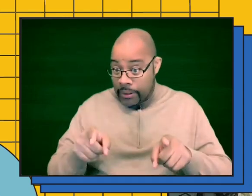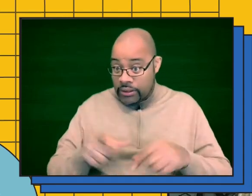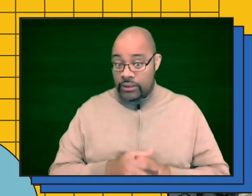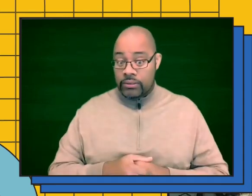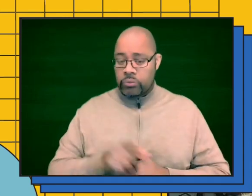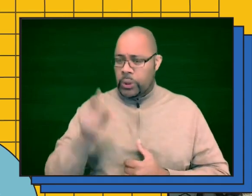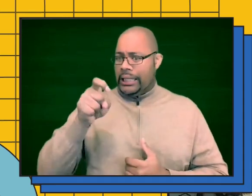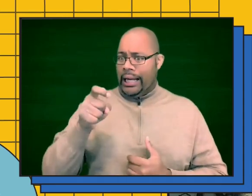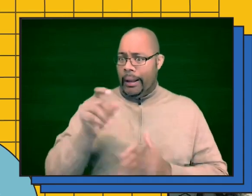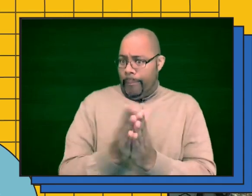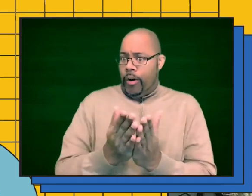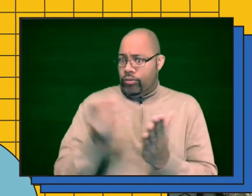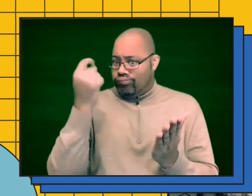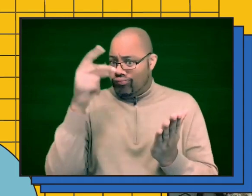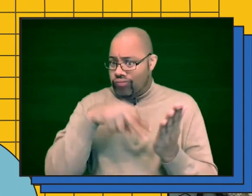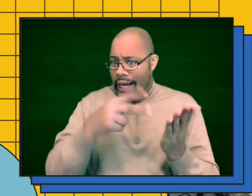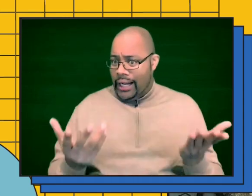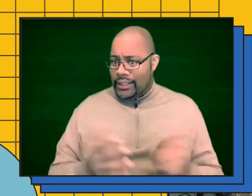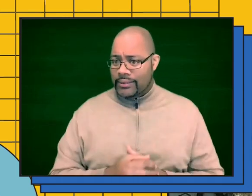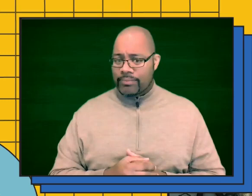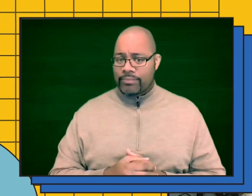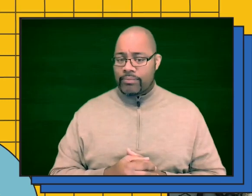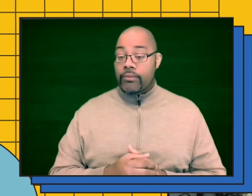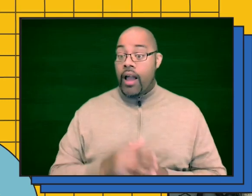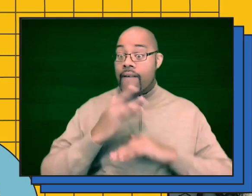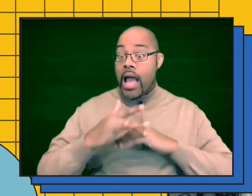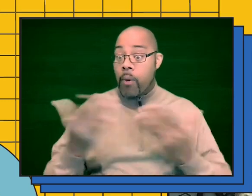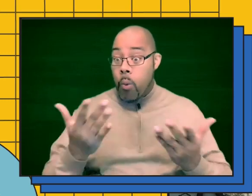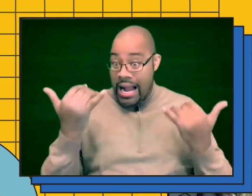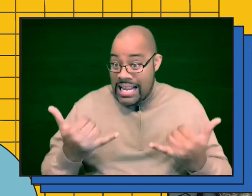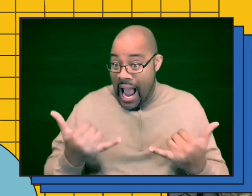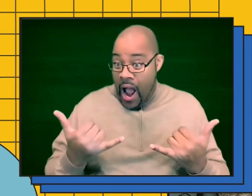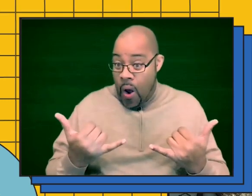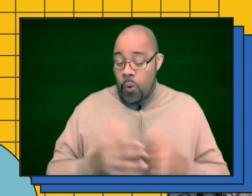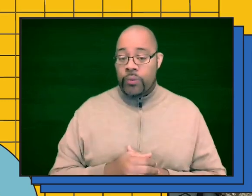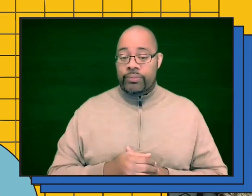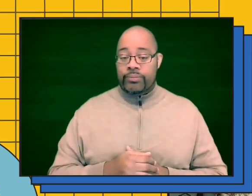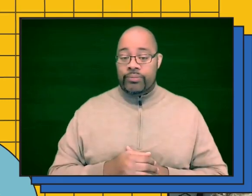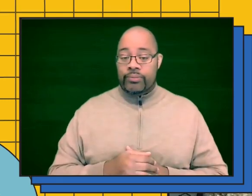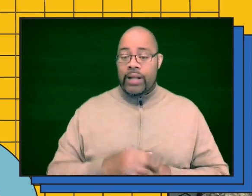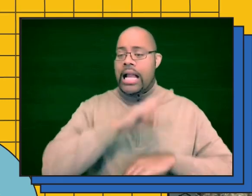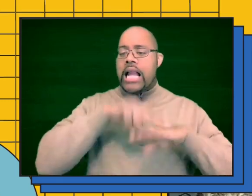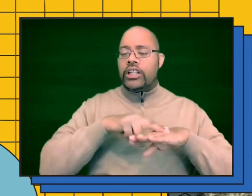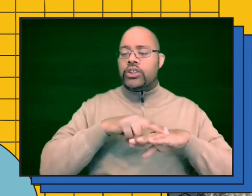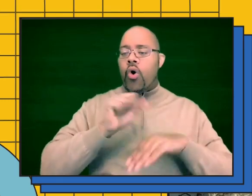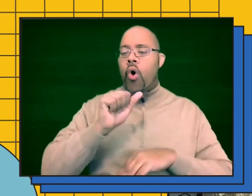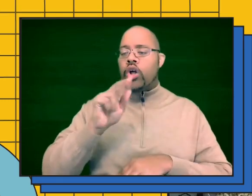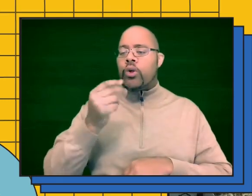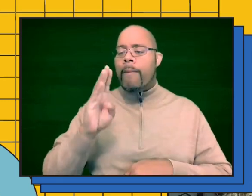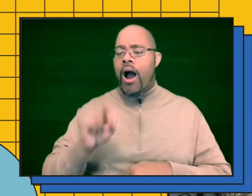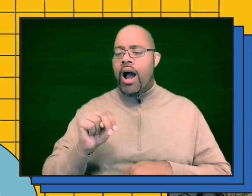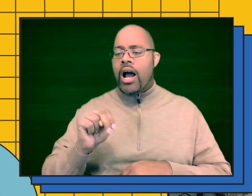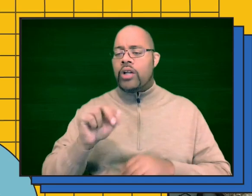that case, you would need a guidebook. The most available guidebooks around right now are the National